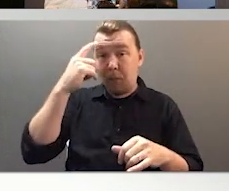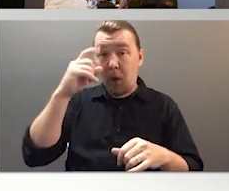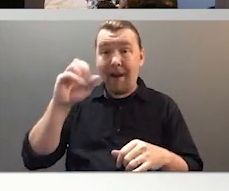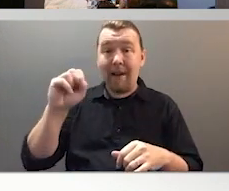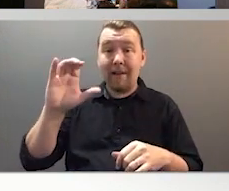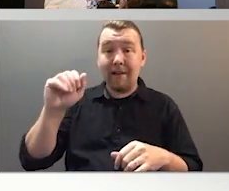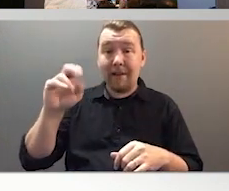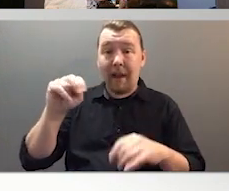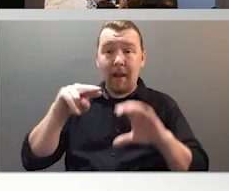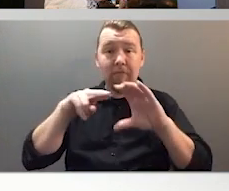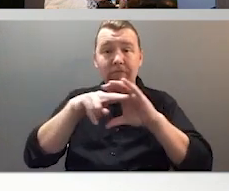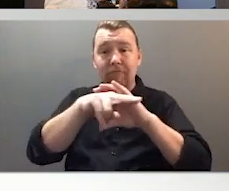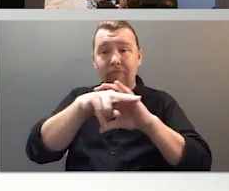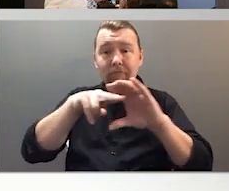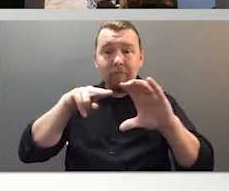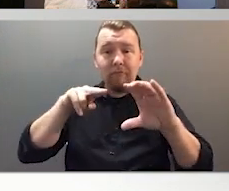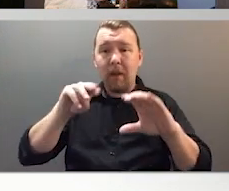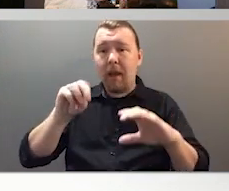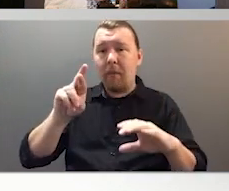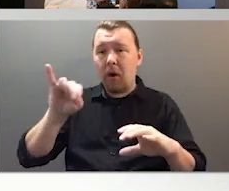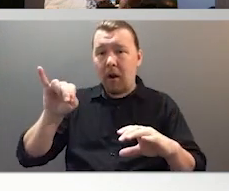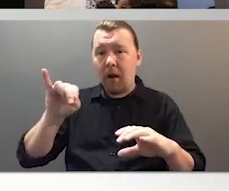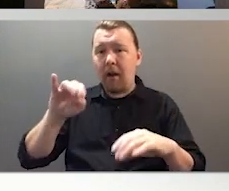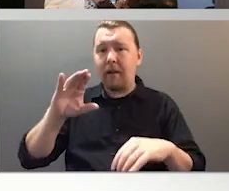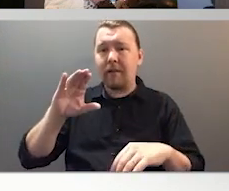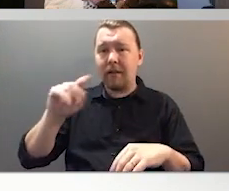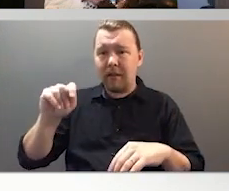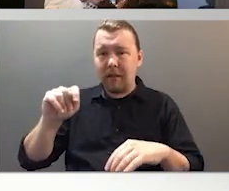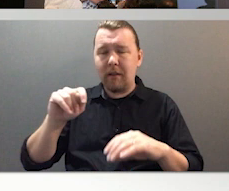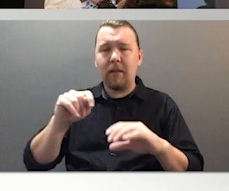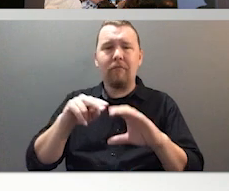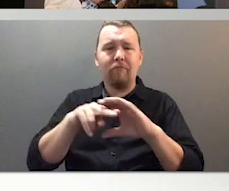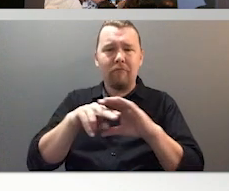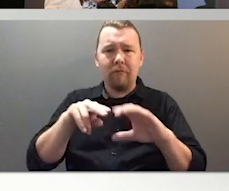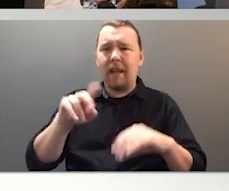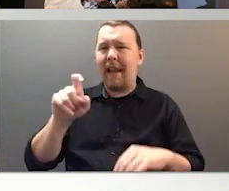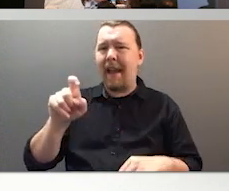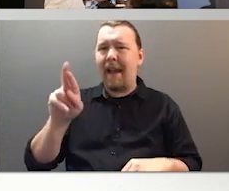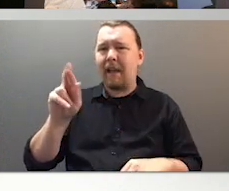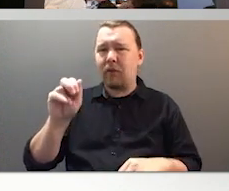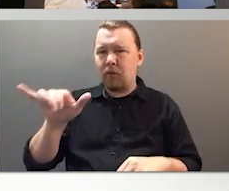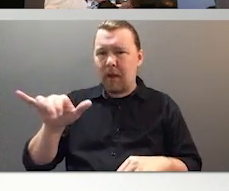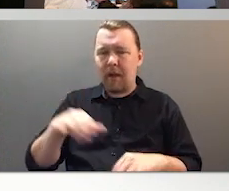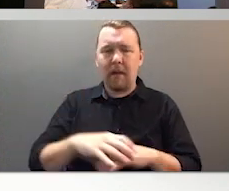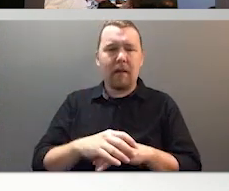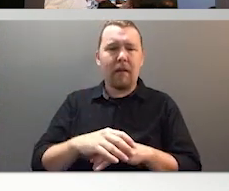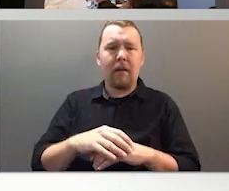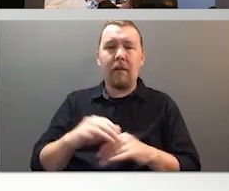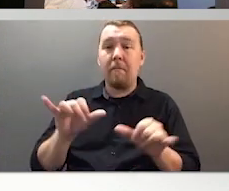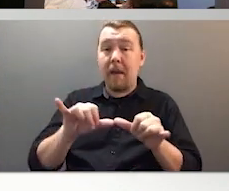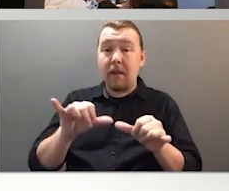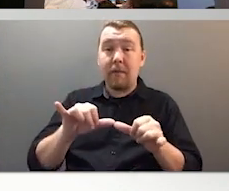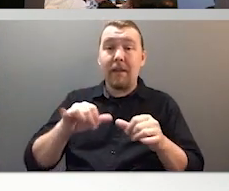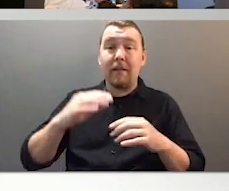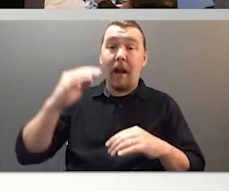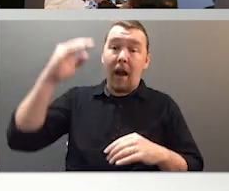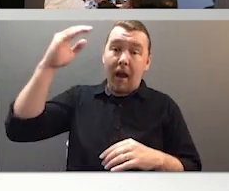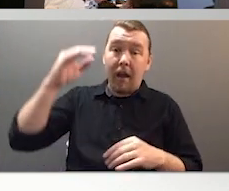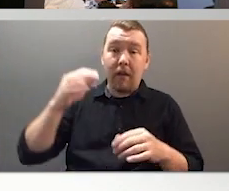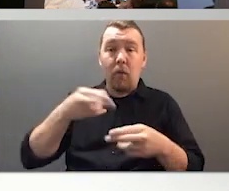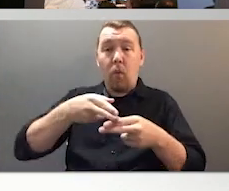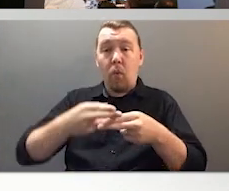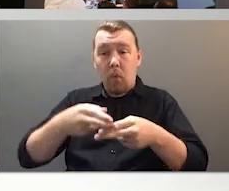your MRIs, your CAT scans, other forms of imaging, x-rays, and measurements, height, weight, head